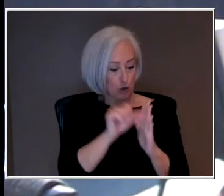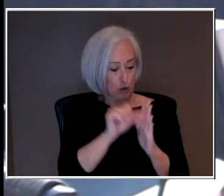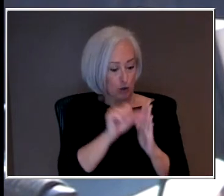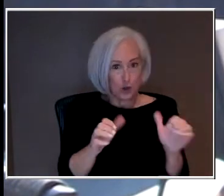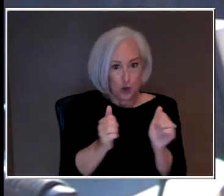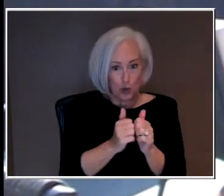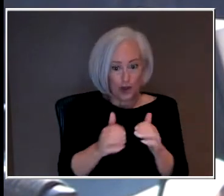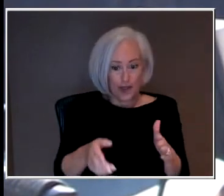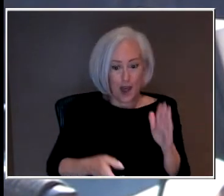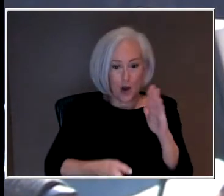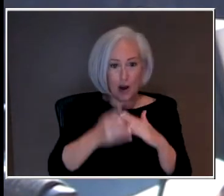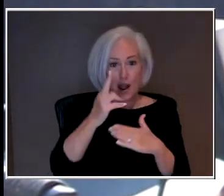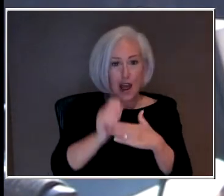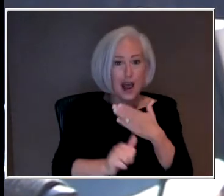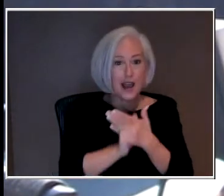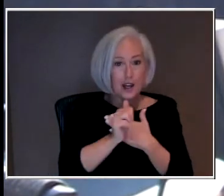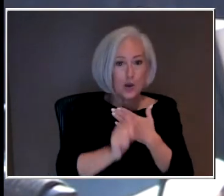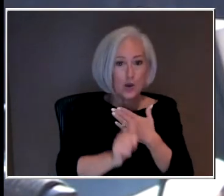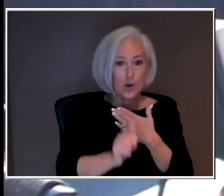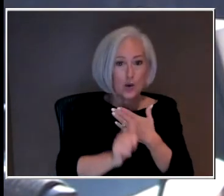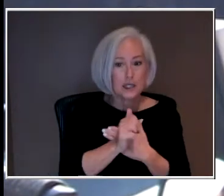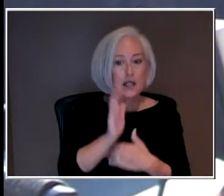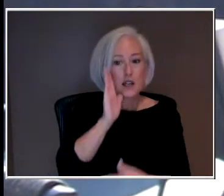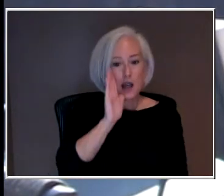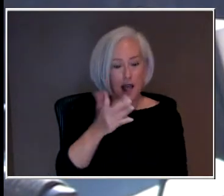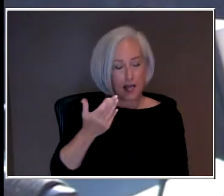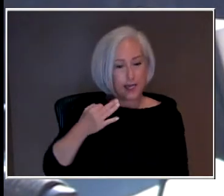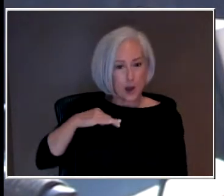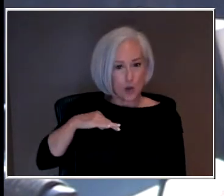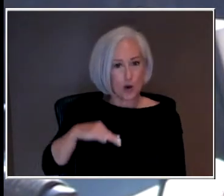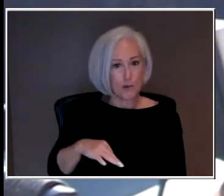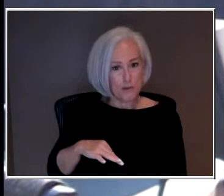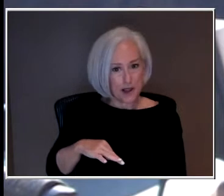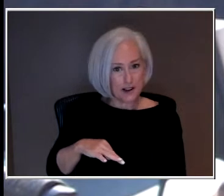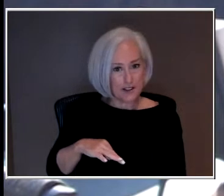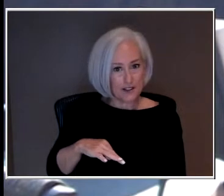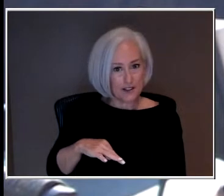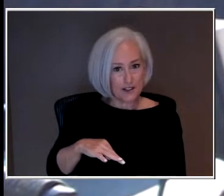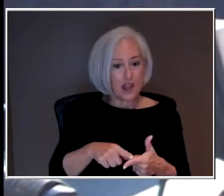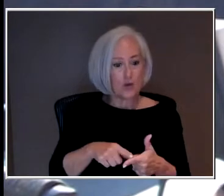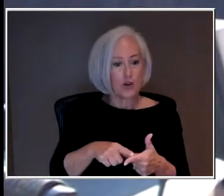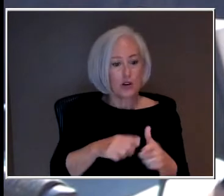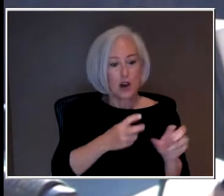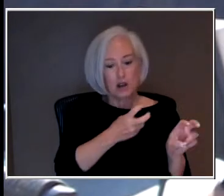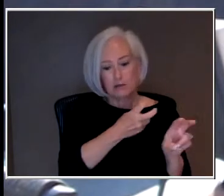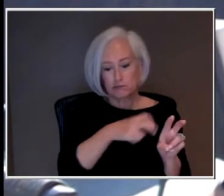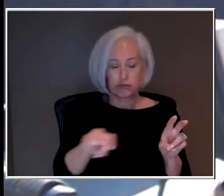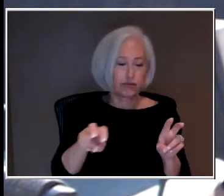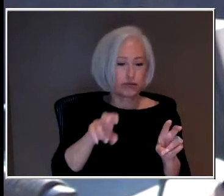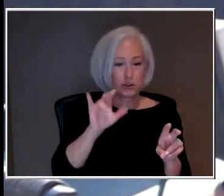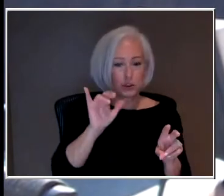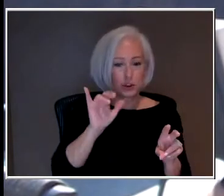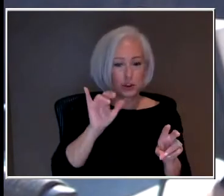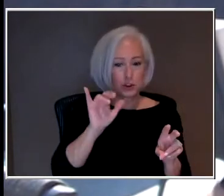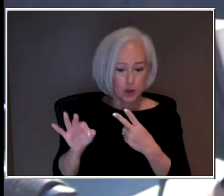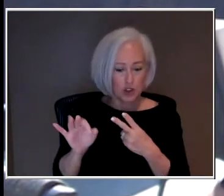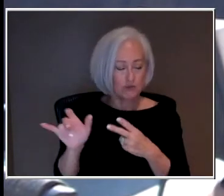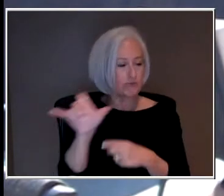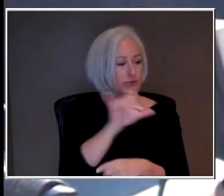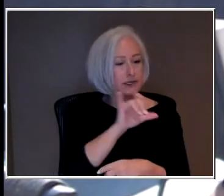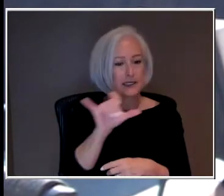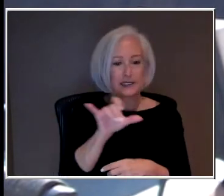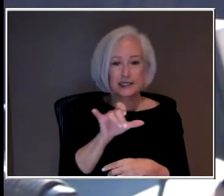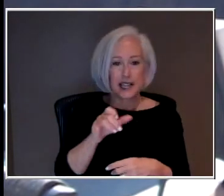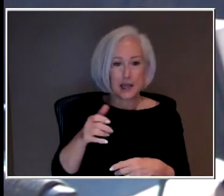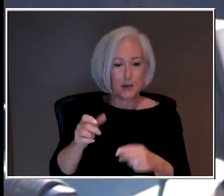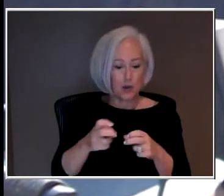high, degree of benefit for the patient, we'll probably move very quickly to that. The same with spinal cord stimulation. If I see